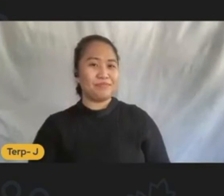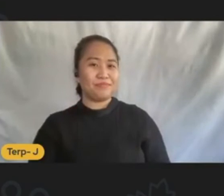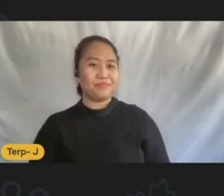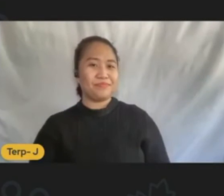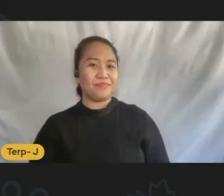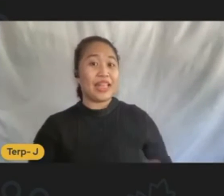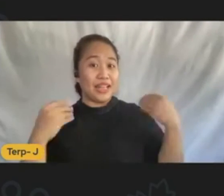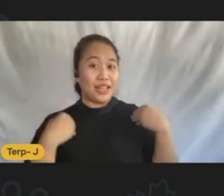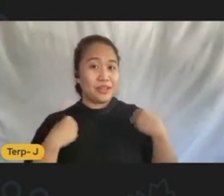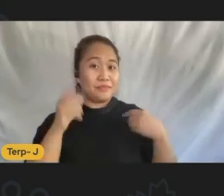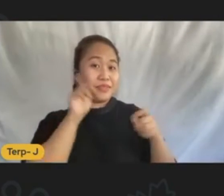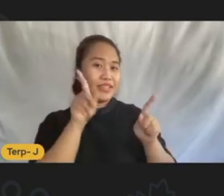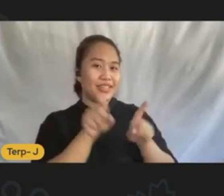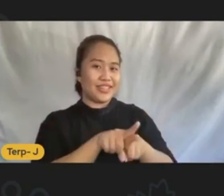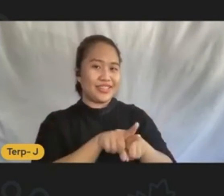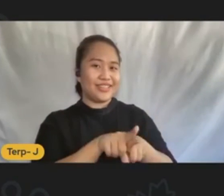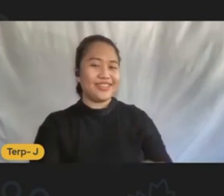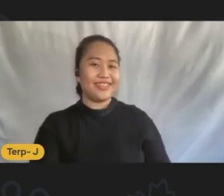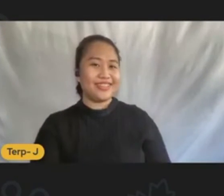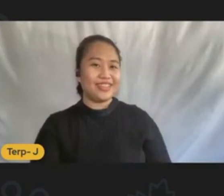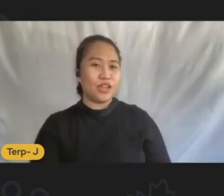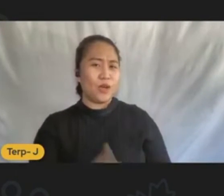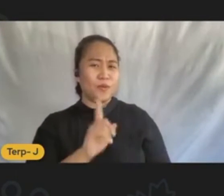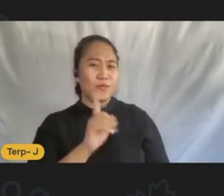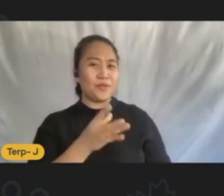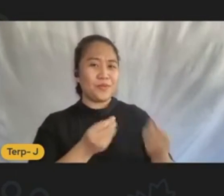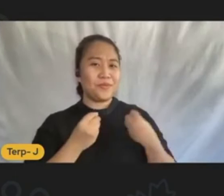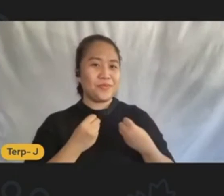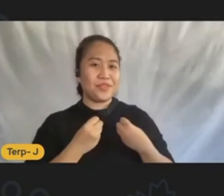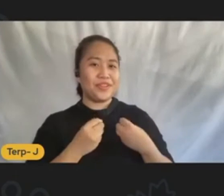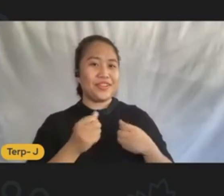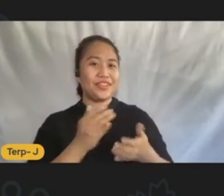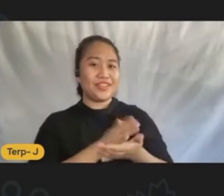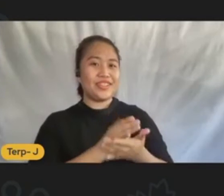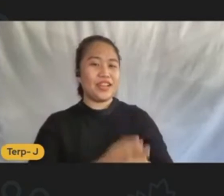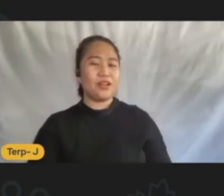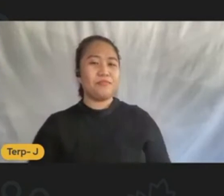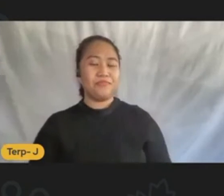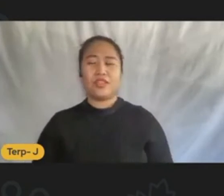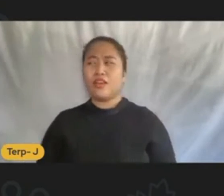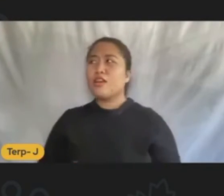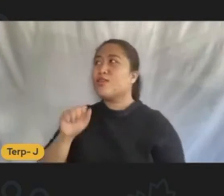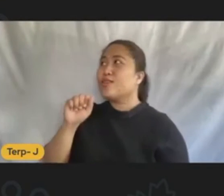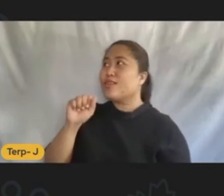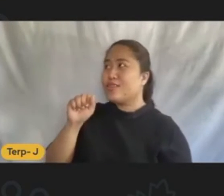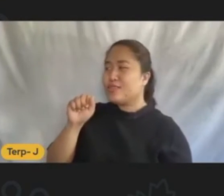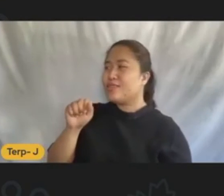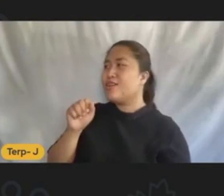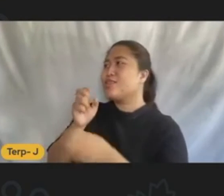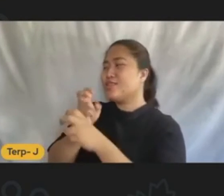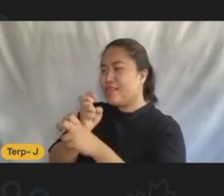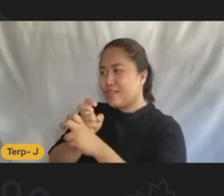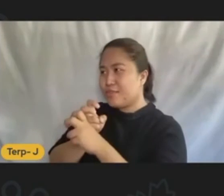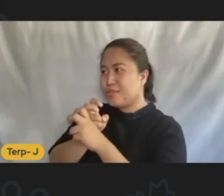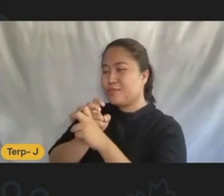What do you want to share? It's hard for you to know